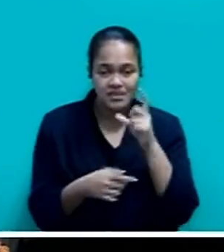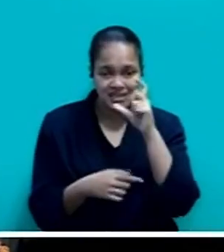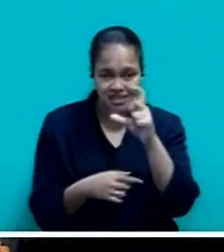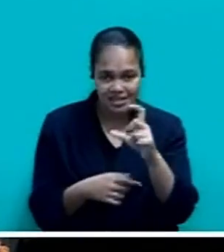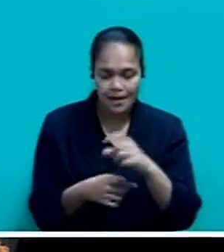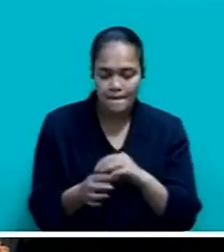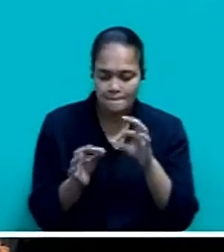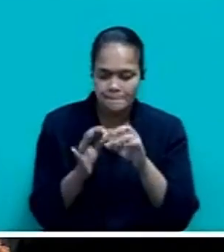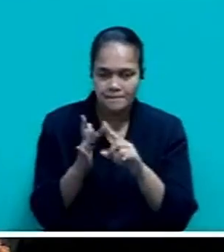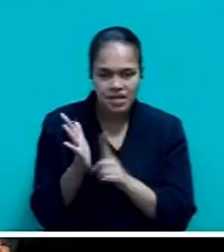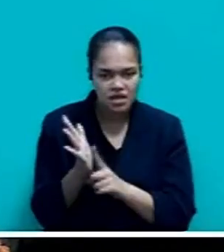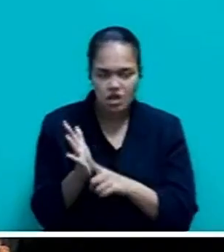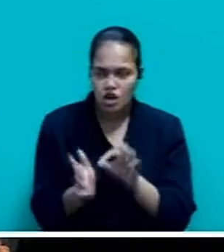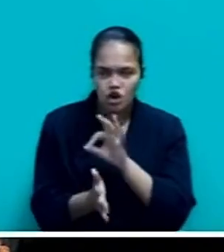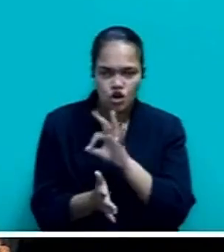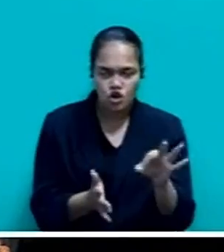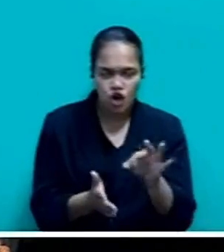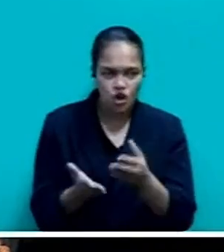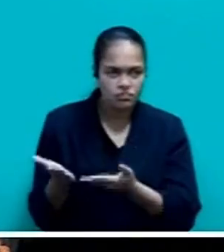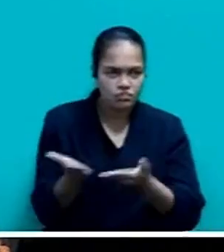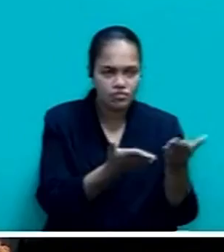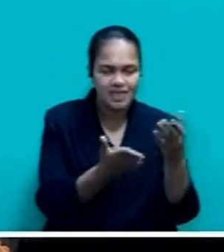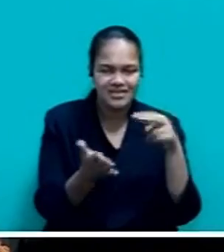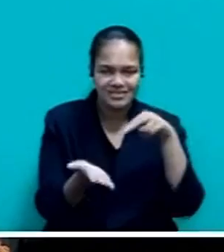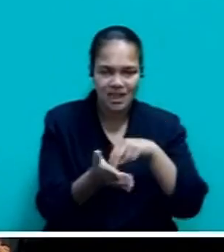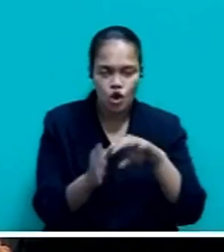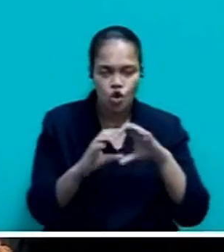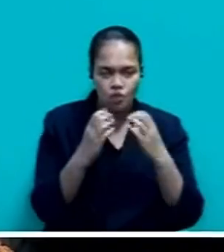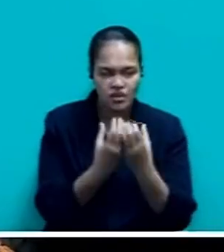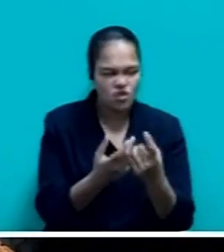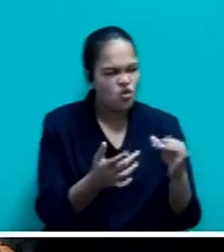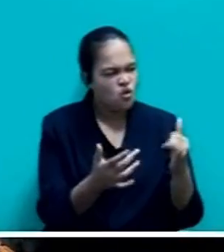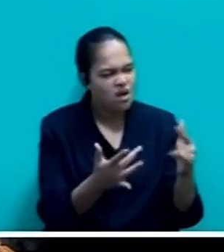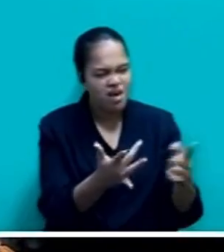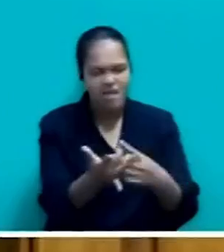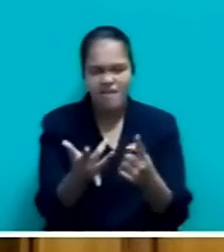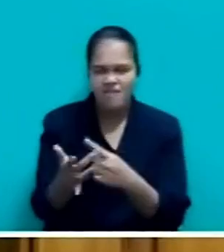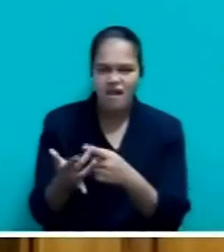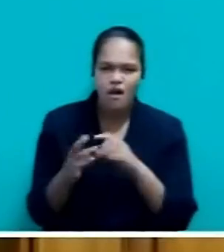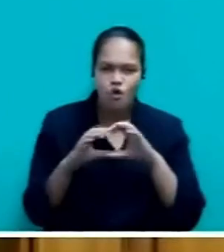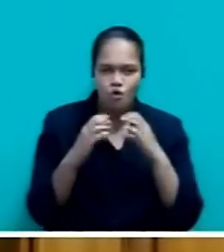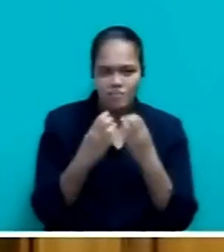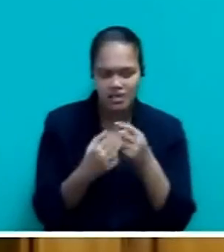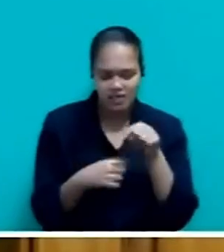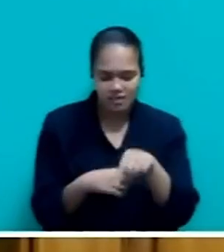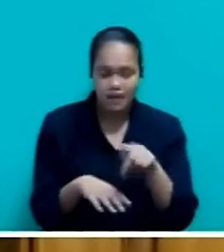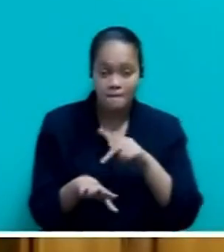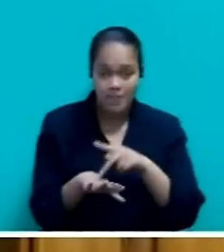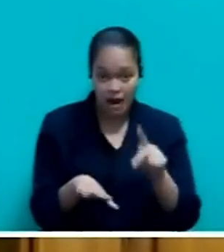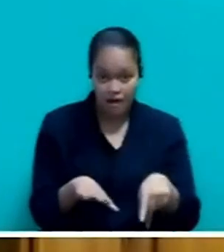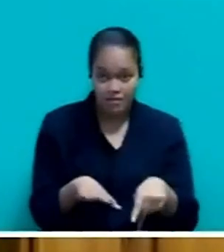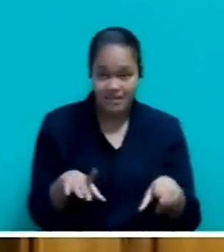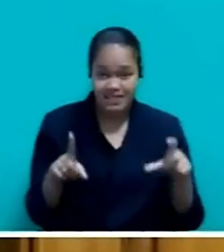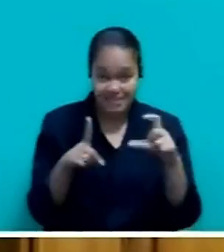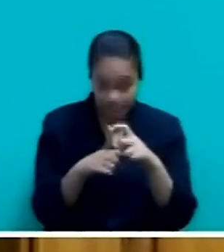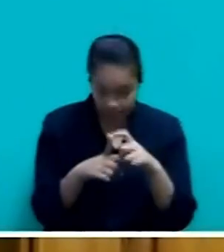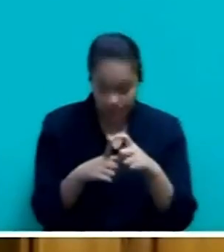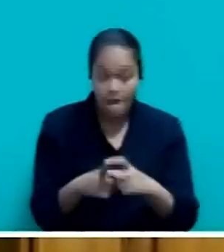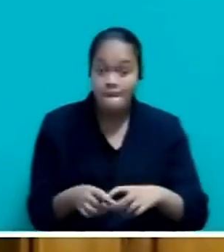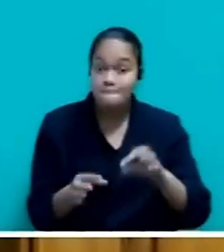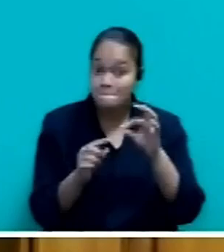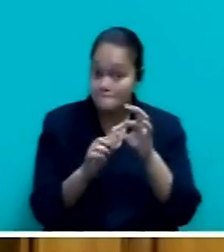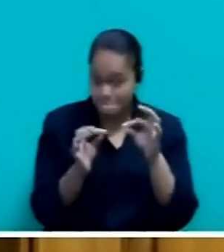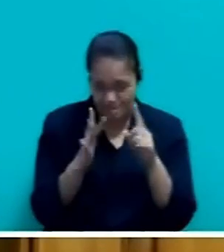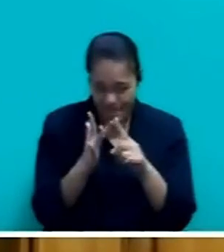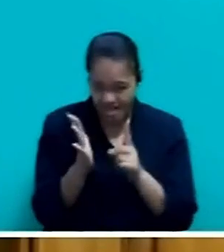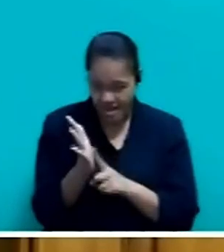must not be referred to a standing committee or other committees of Parliament, and D, that the bill must be debated and